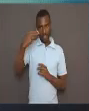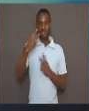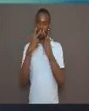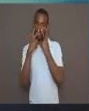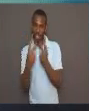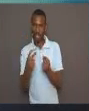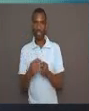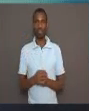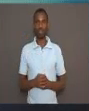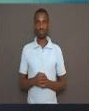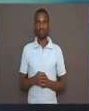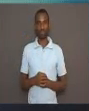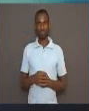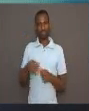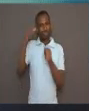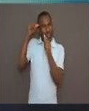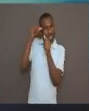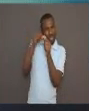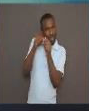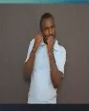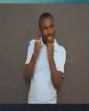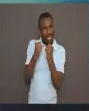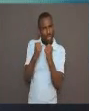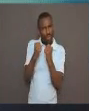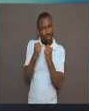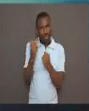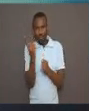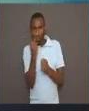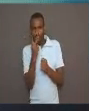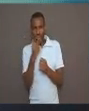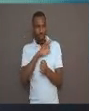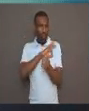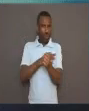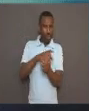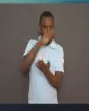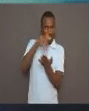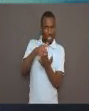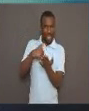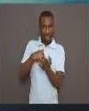Can you remember the difference between the two forces?